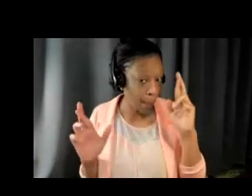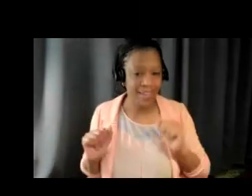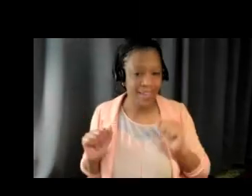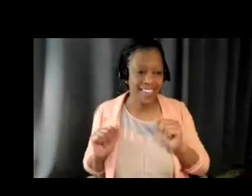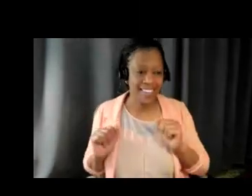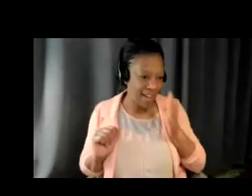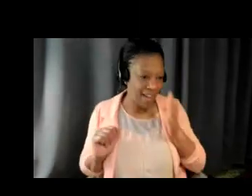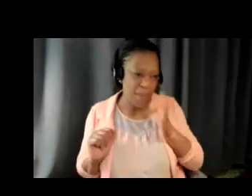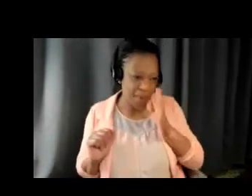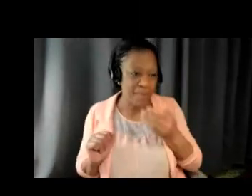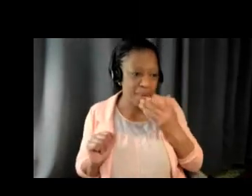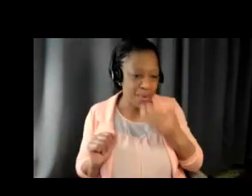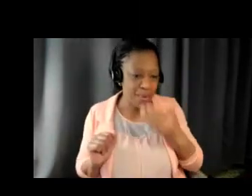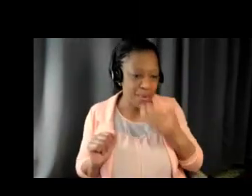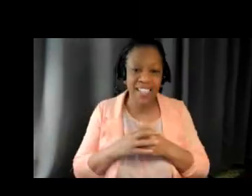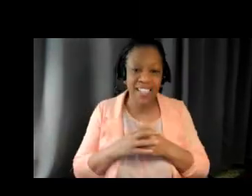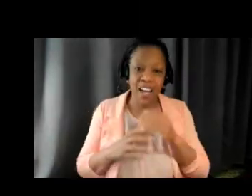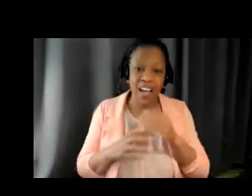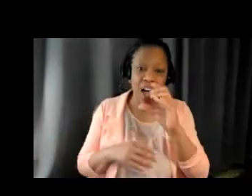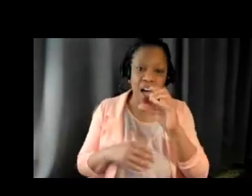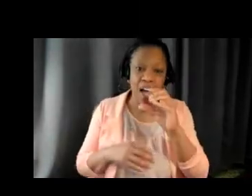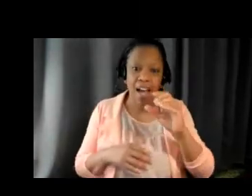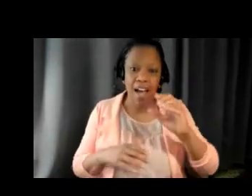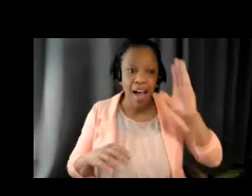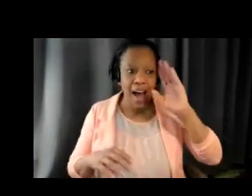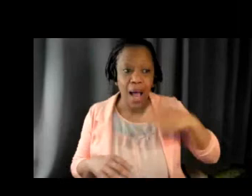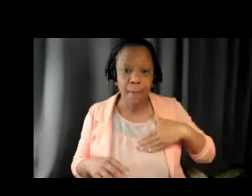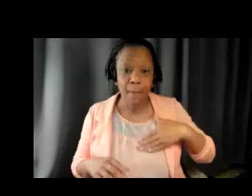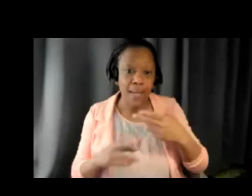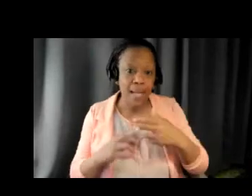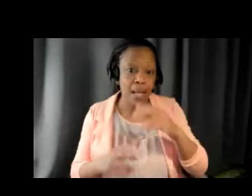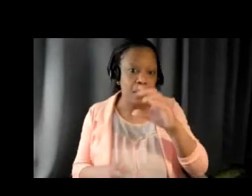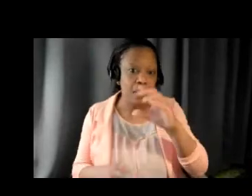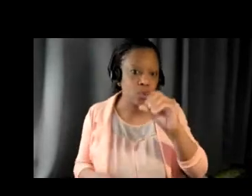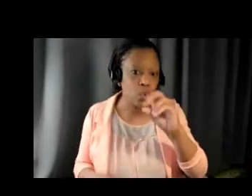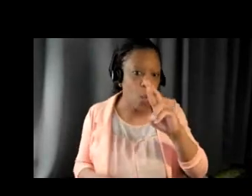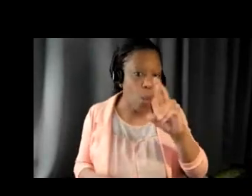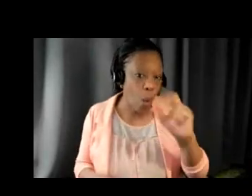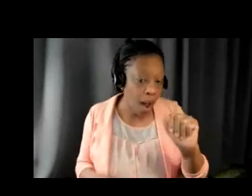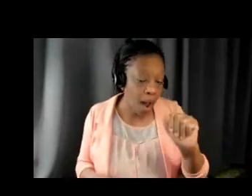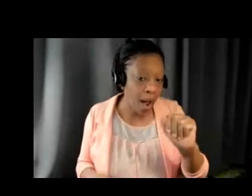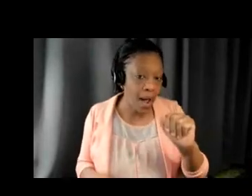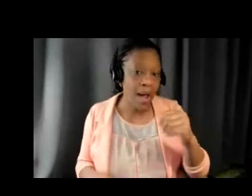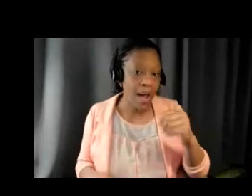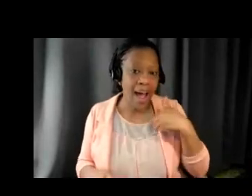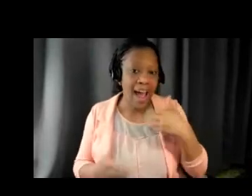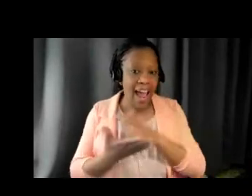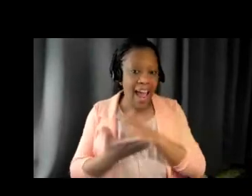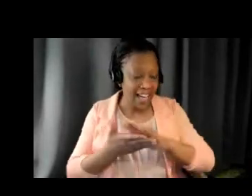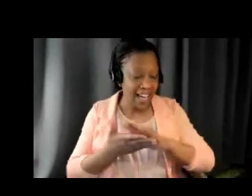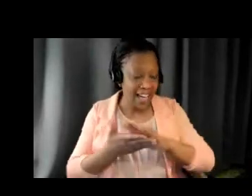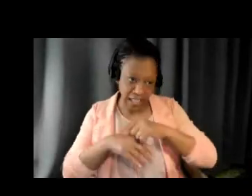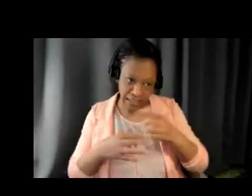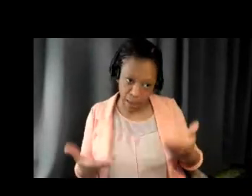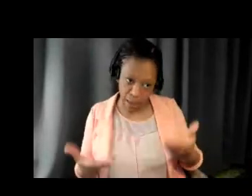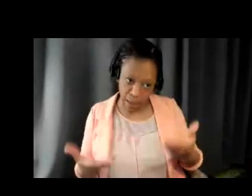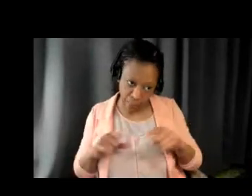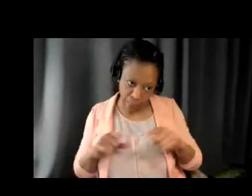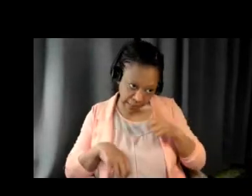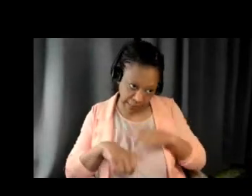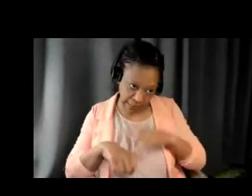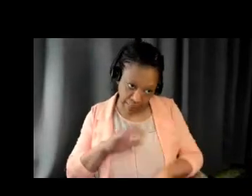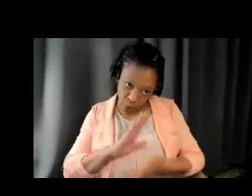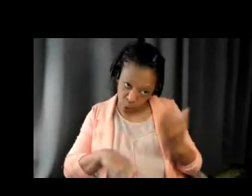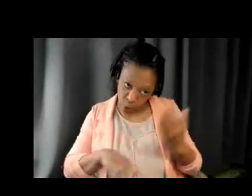Cora, you want to say anything? You want to say goodbye? Hi, my name is Cora. I had a nice time here, but I got to go. So